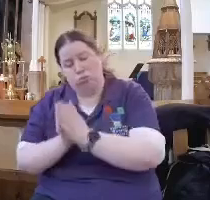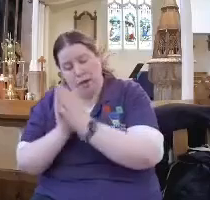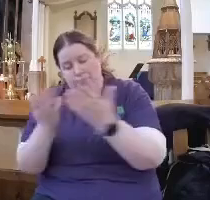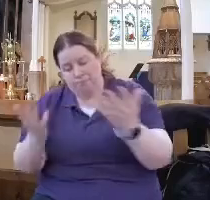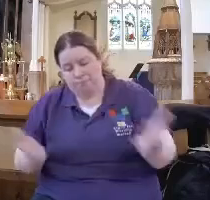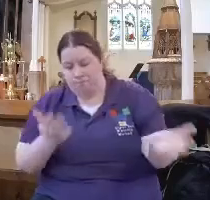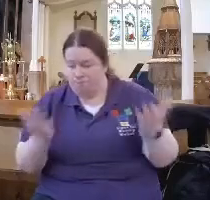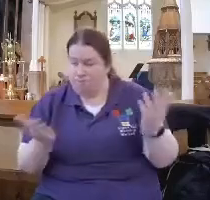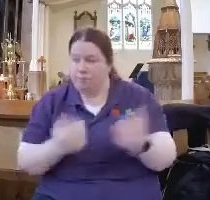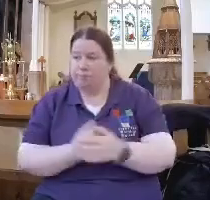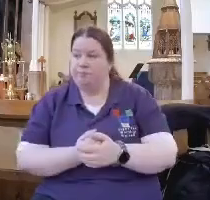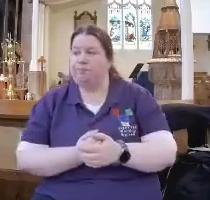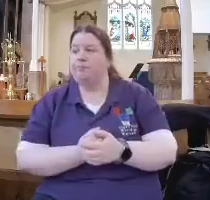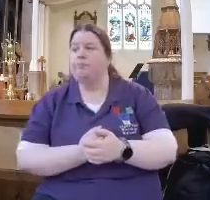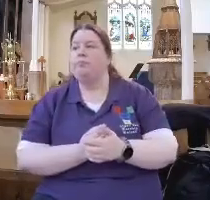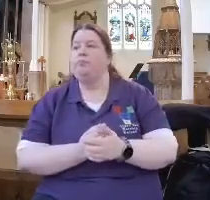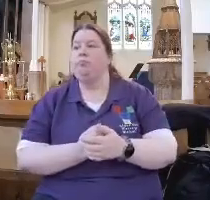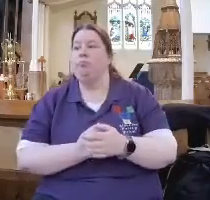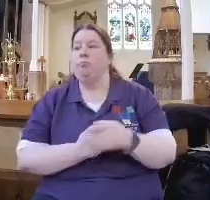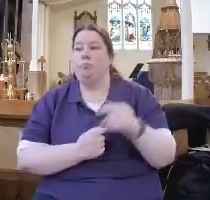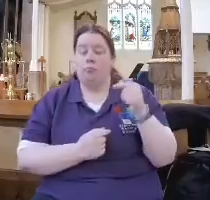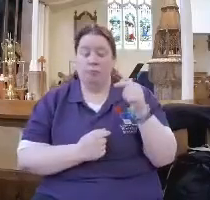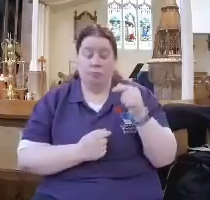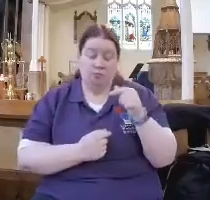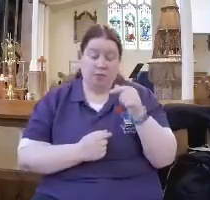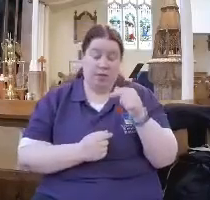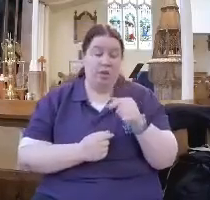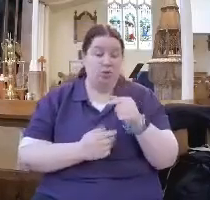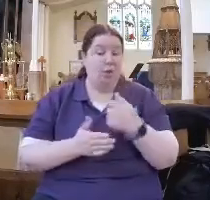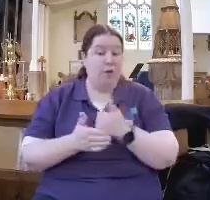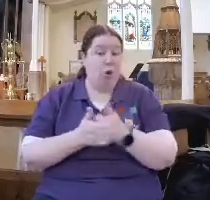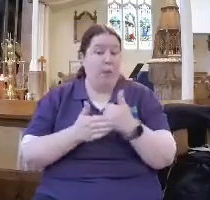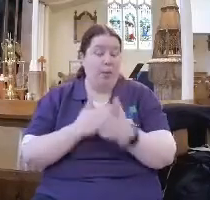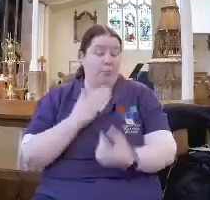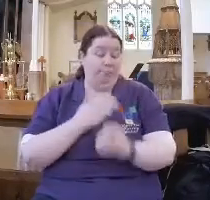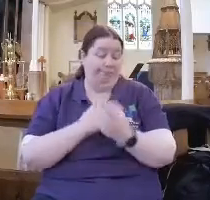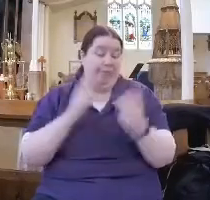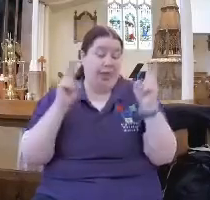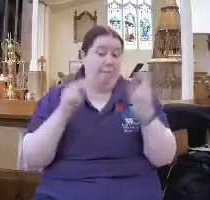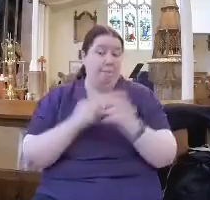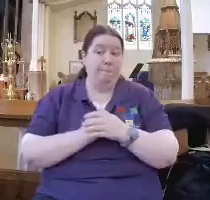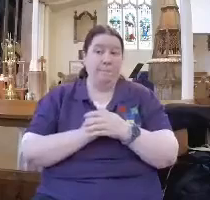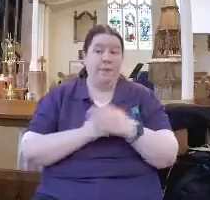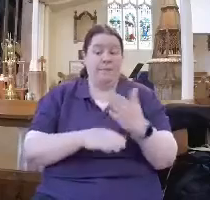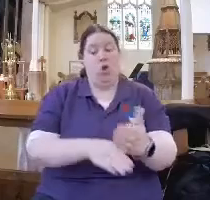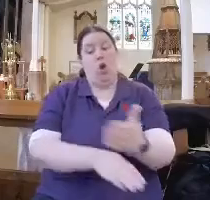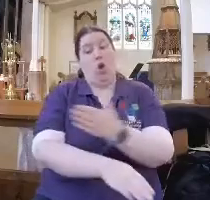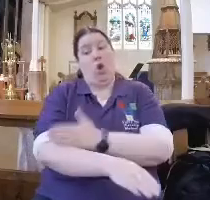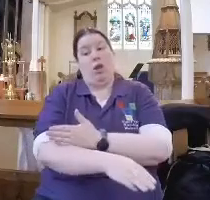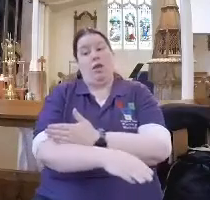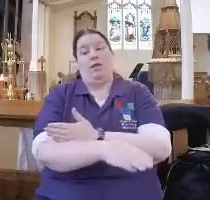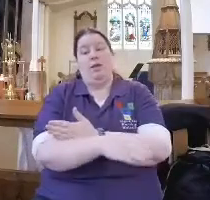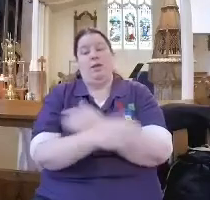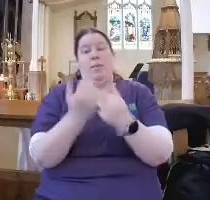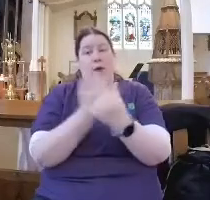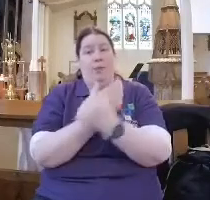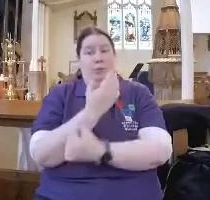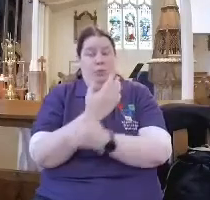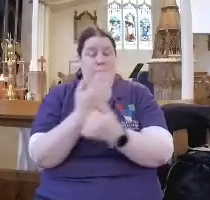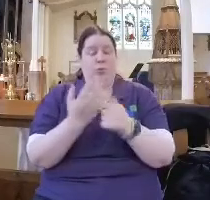Rhythm is a common thing in the Bible. In the very earliest chapters of the books of the